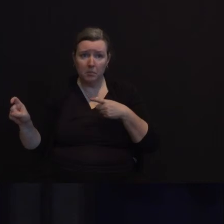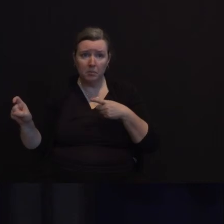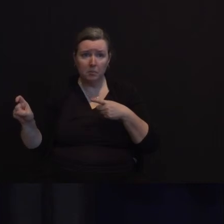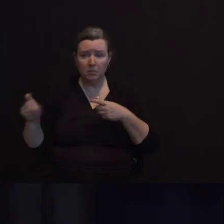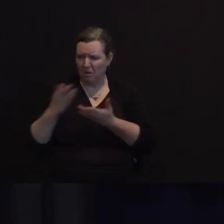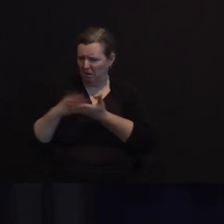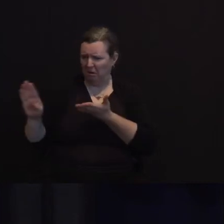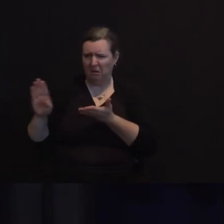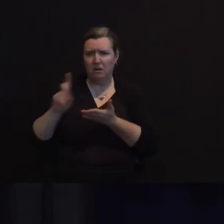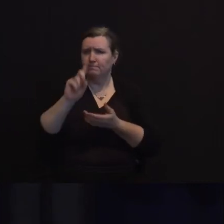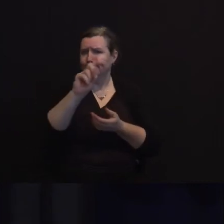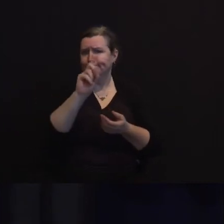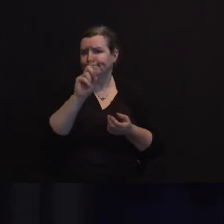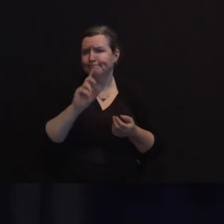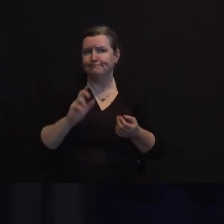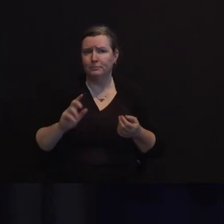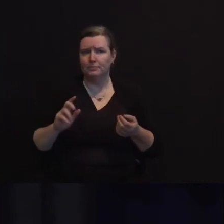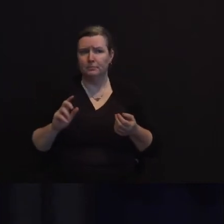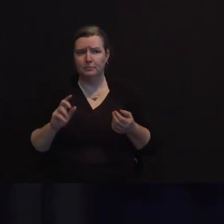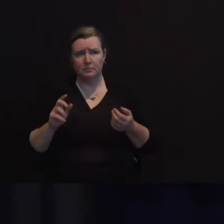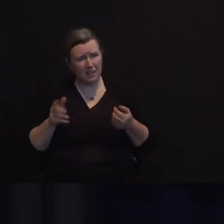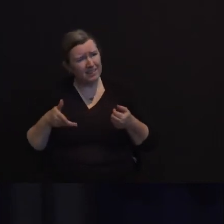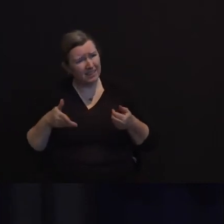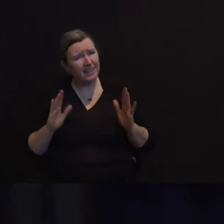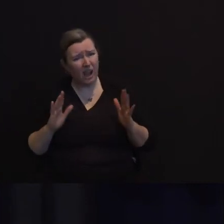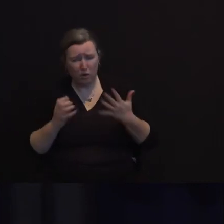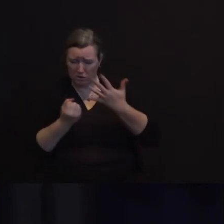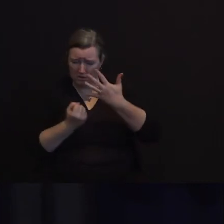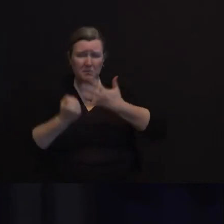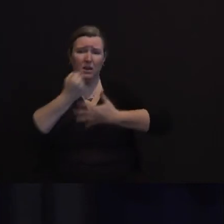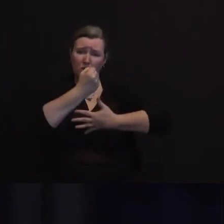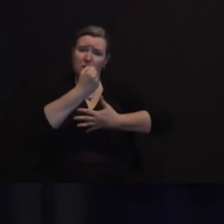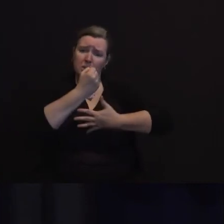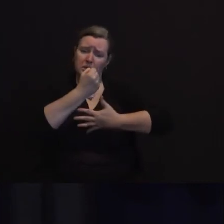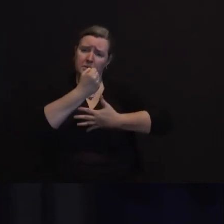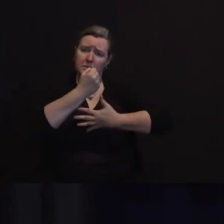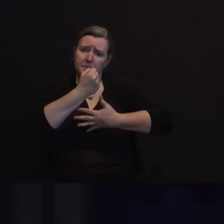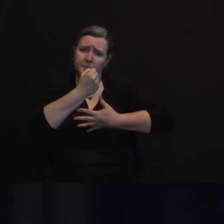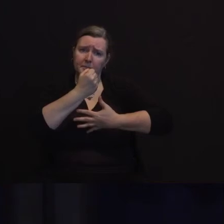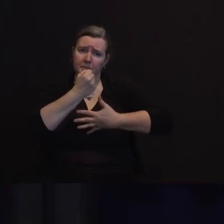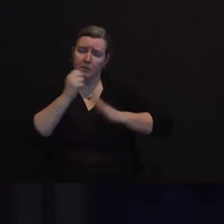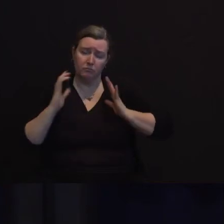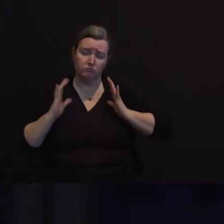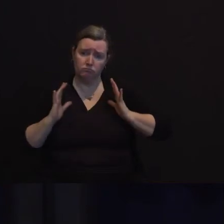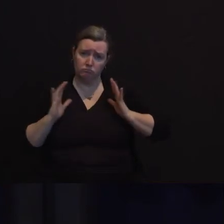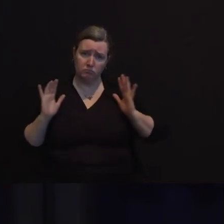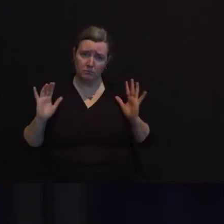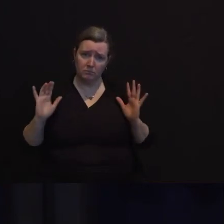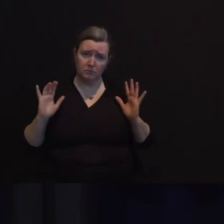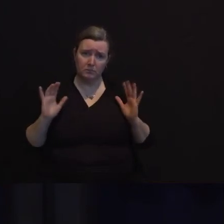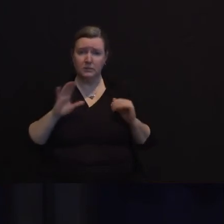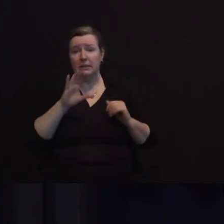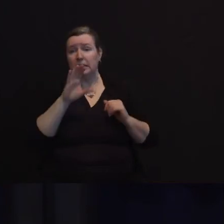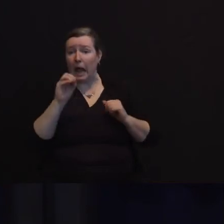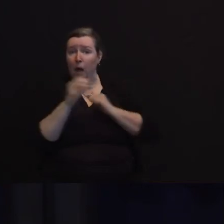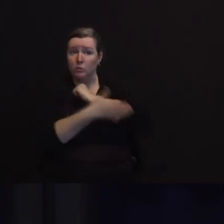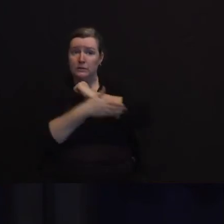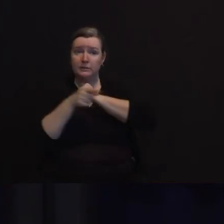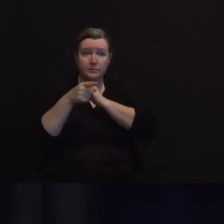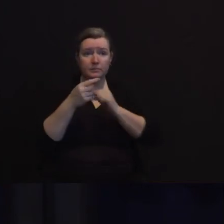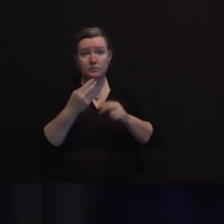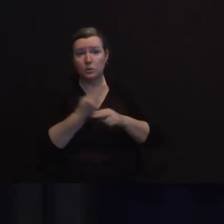give priority. These county sites, the counties are using their own staff, their